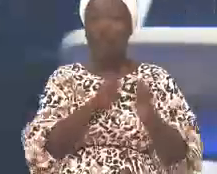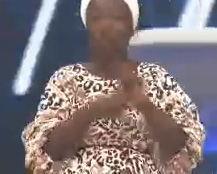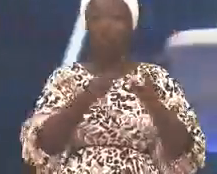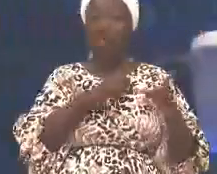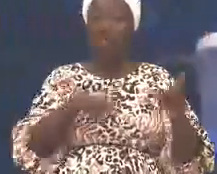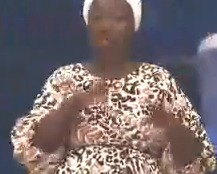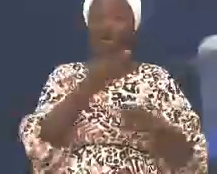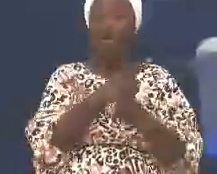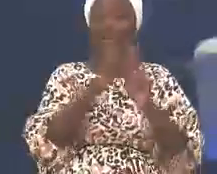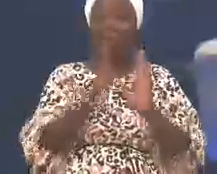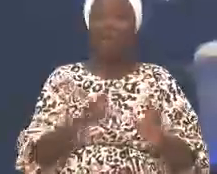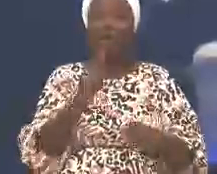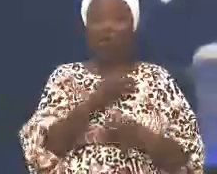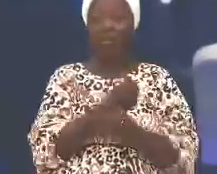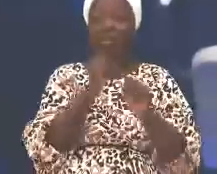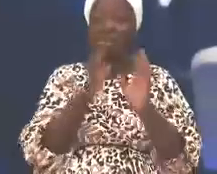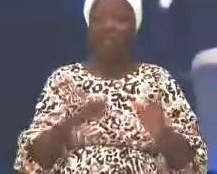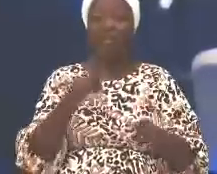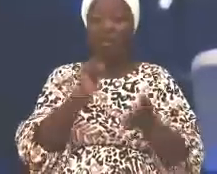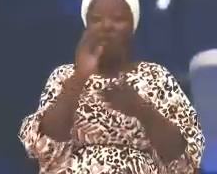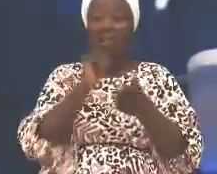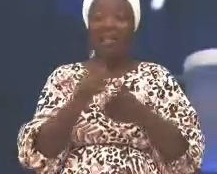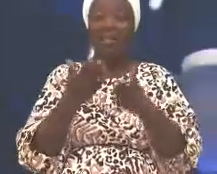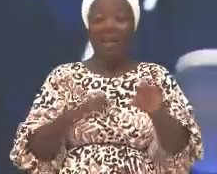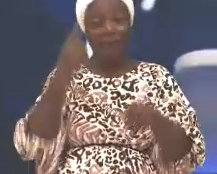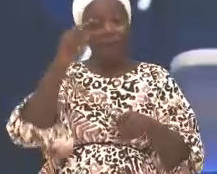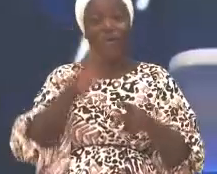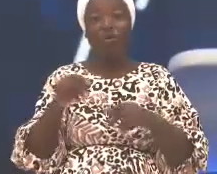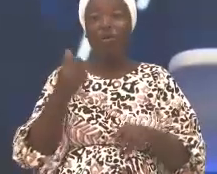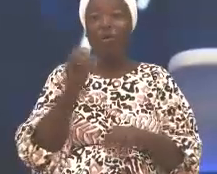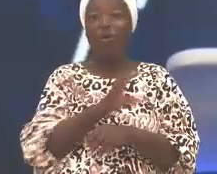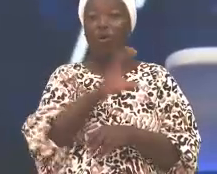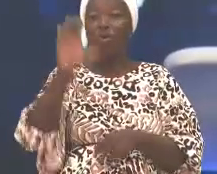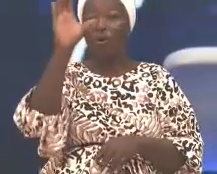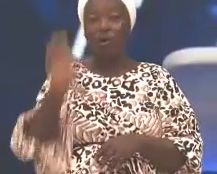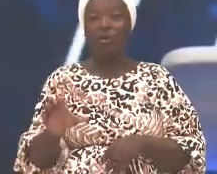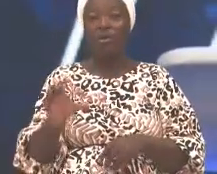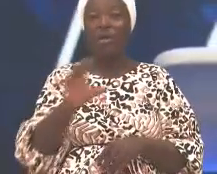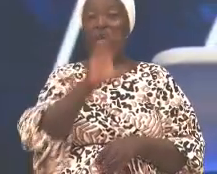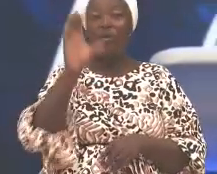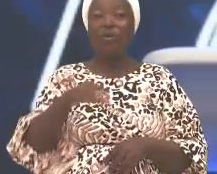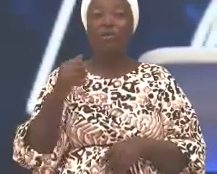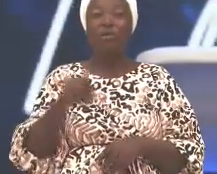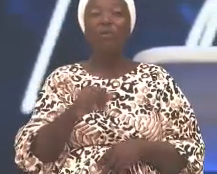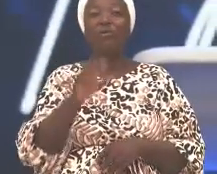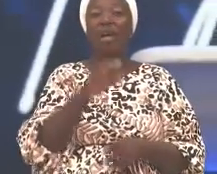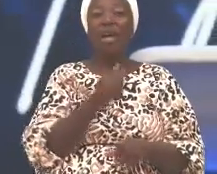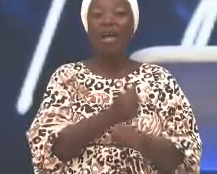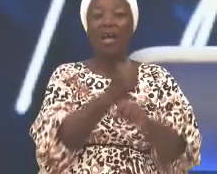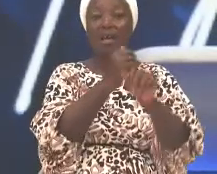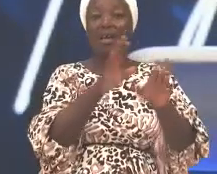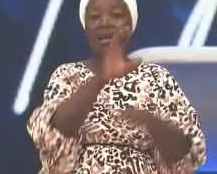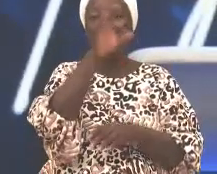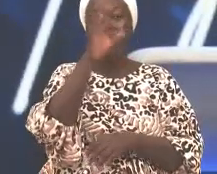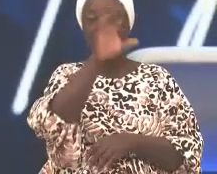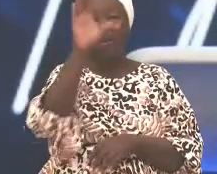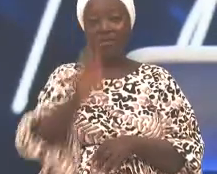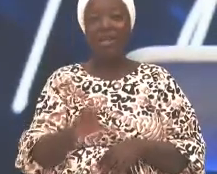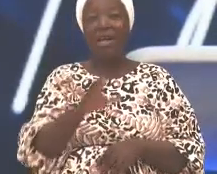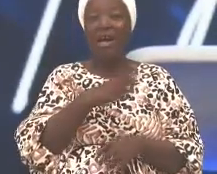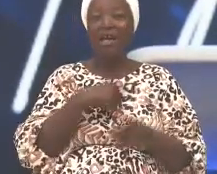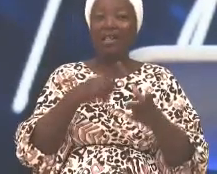the one who died for you on the cross of Calvary, new life will come to you. And power to live